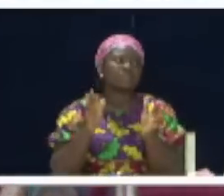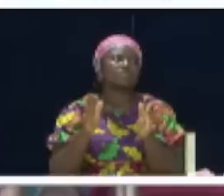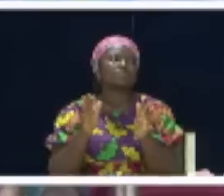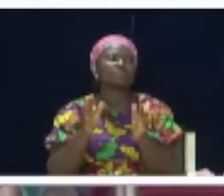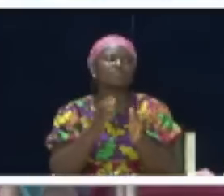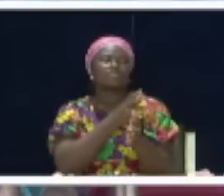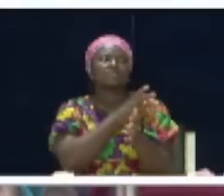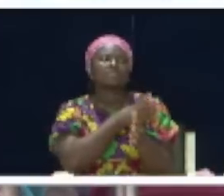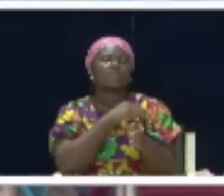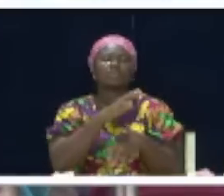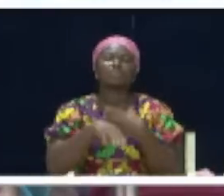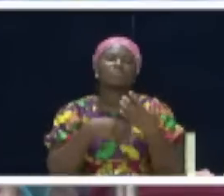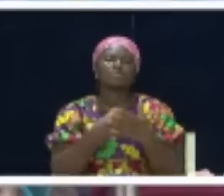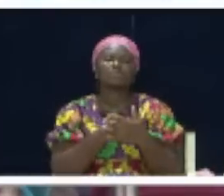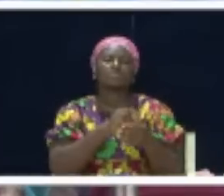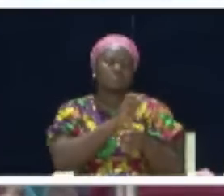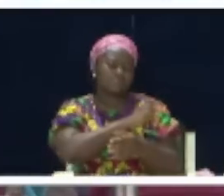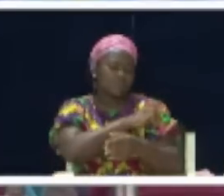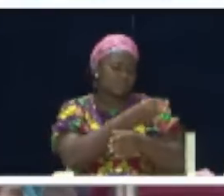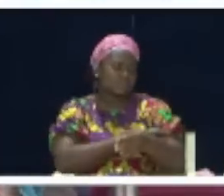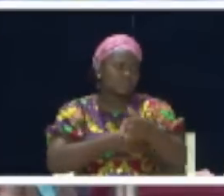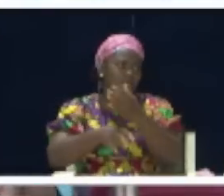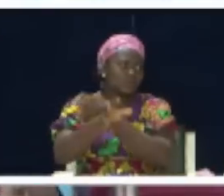And the Almighty God will save your soul.